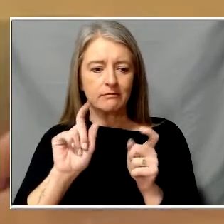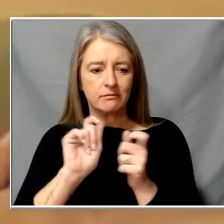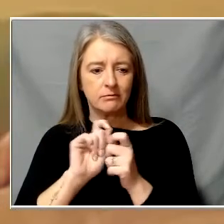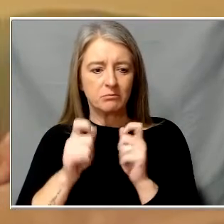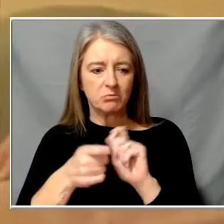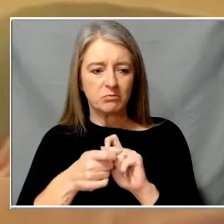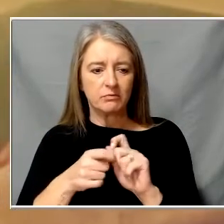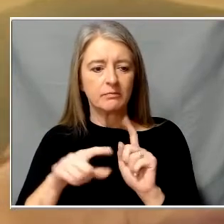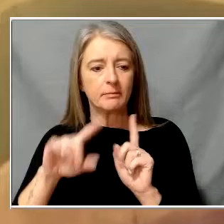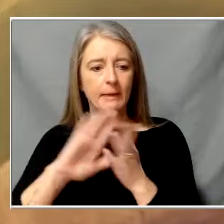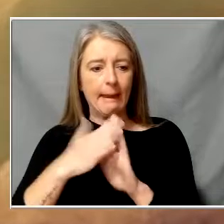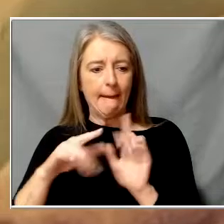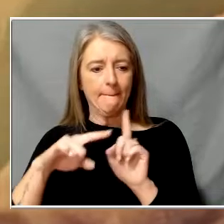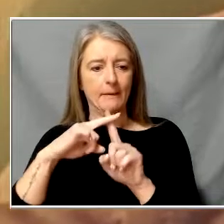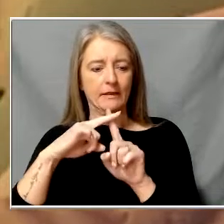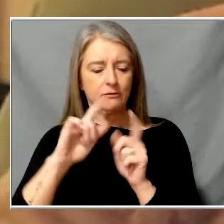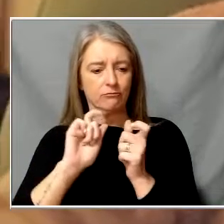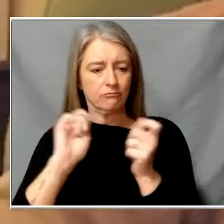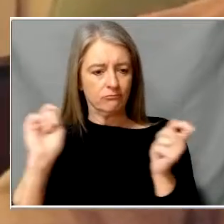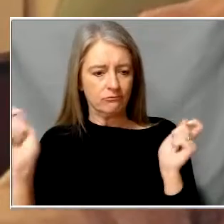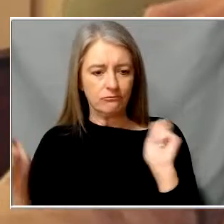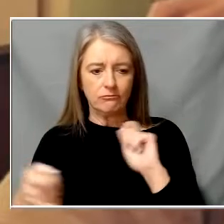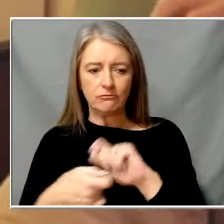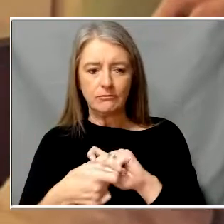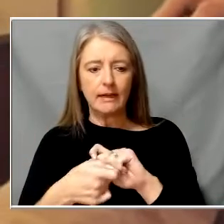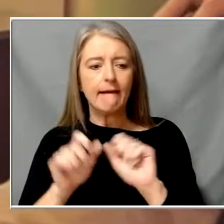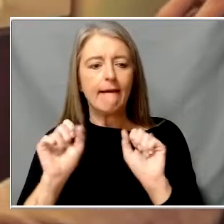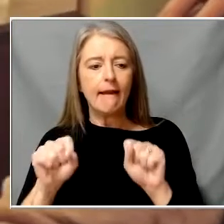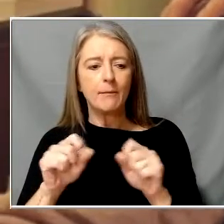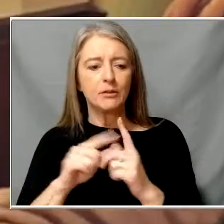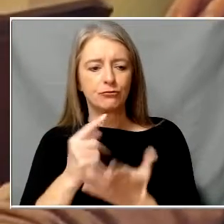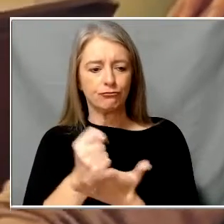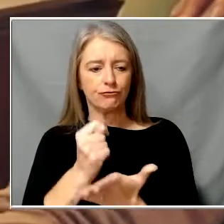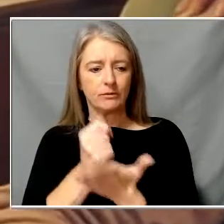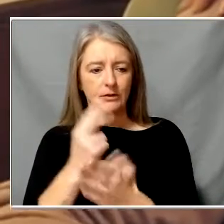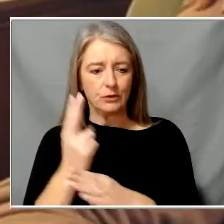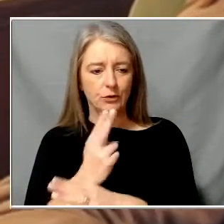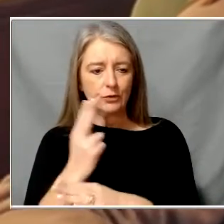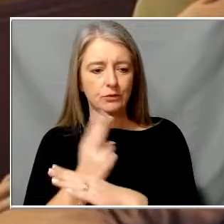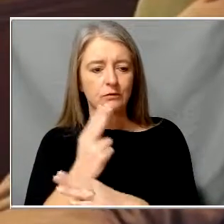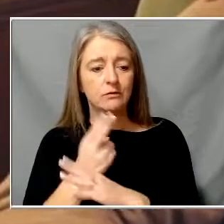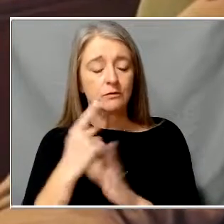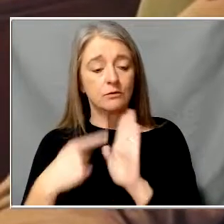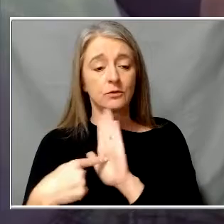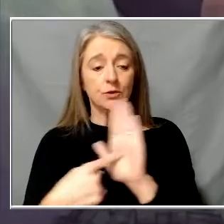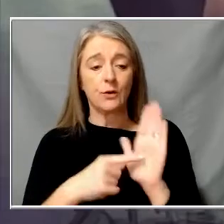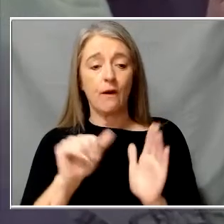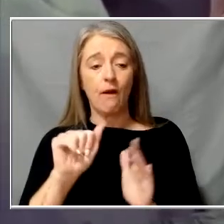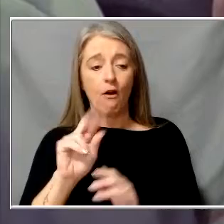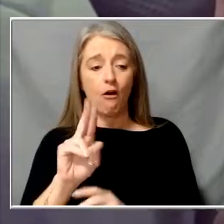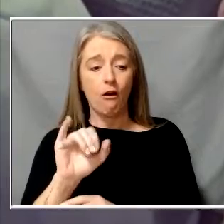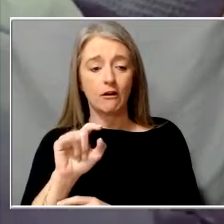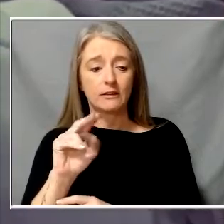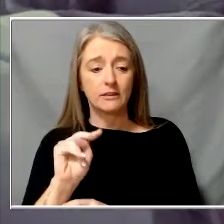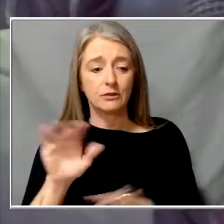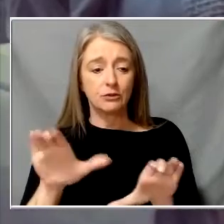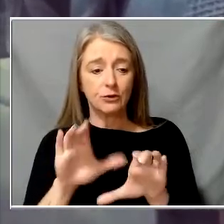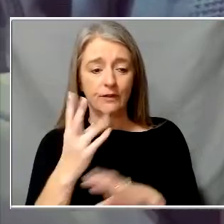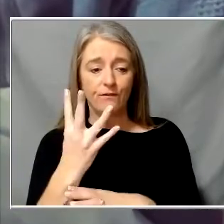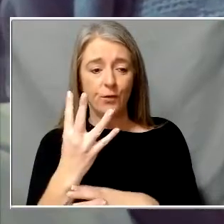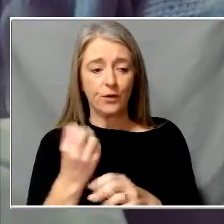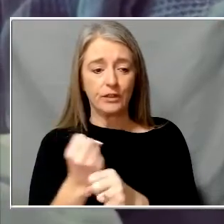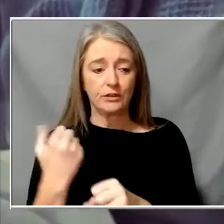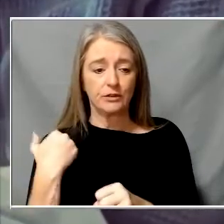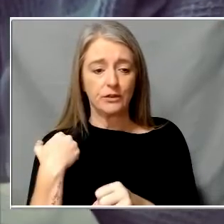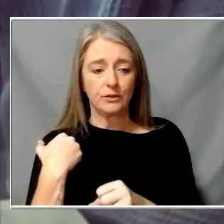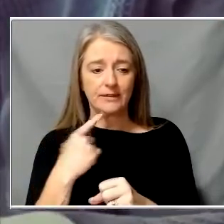good thing and drastically changed how he was able to be treated. We'll show you how Austin was doing 4 years ago, and he'll tell us this